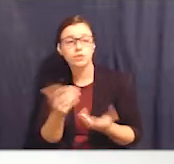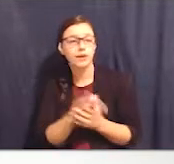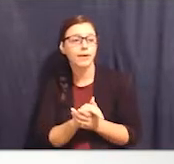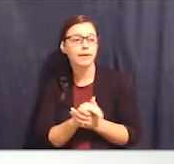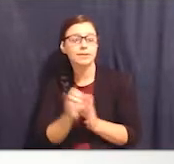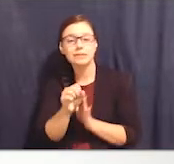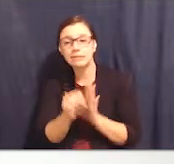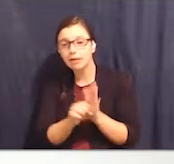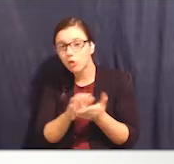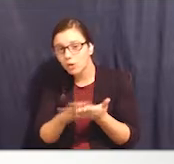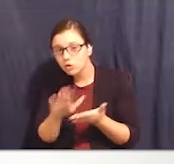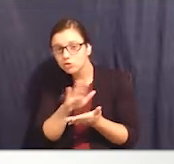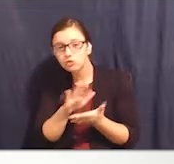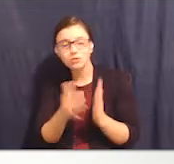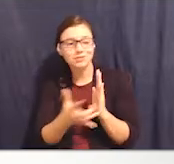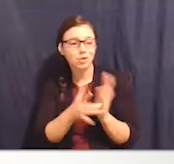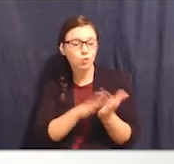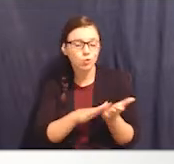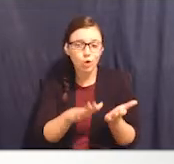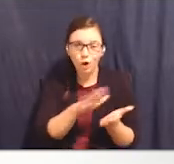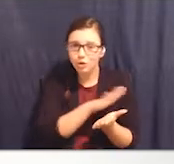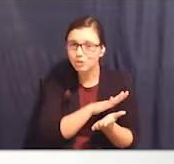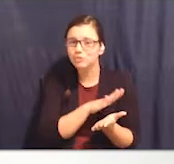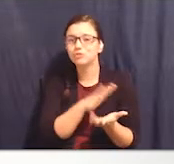there are any dollars left